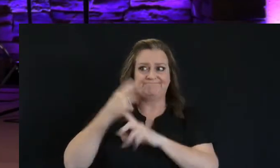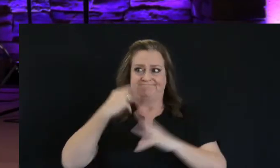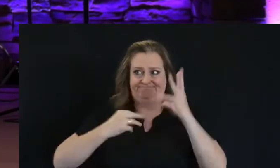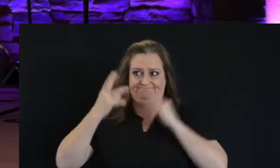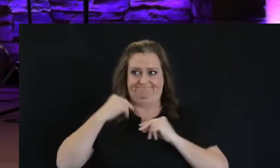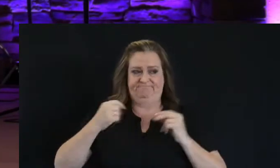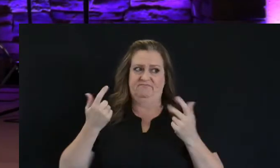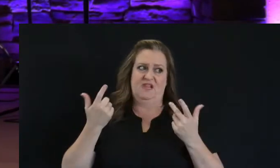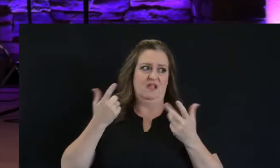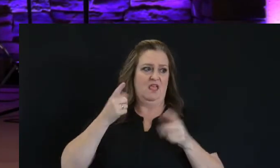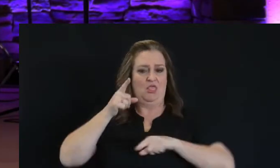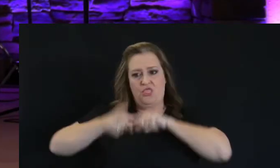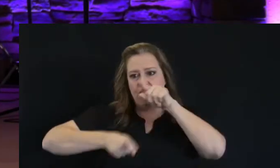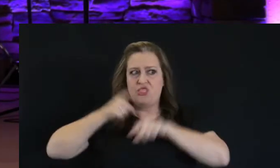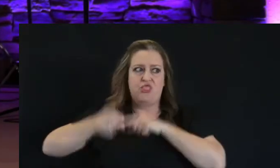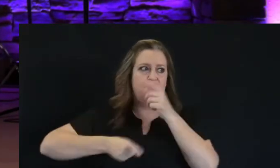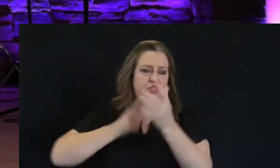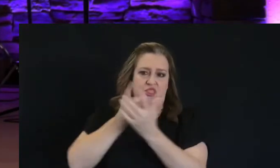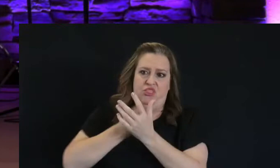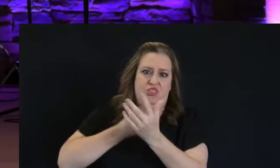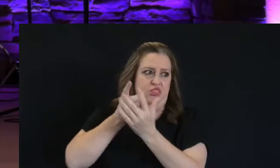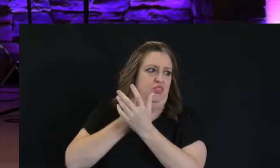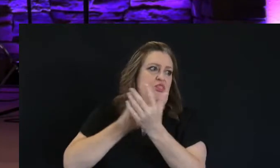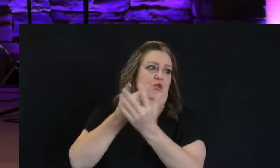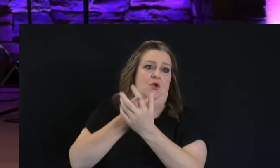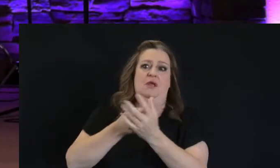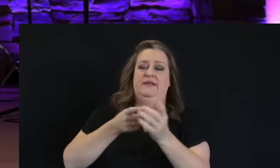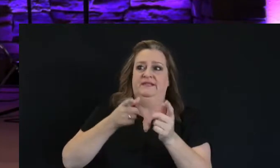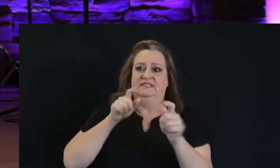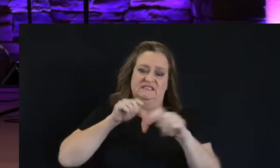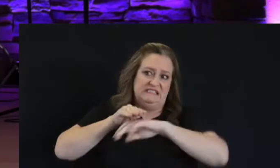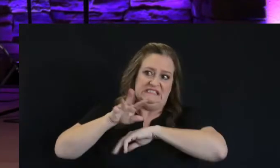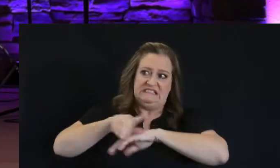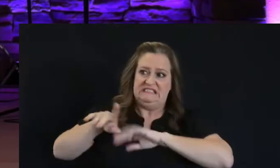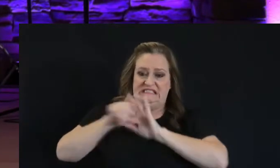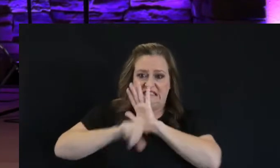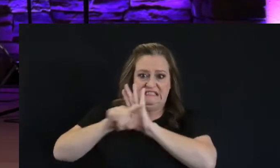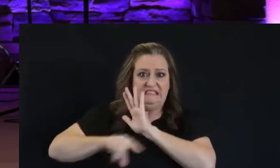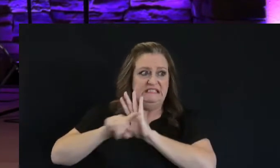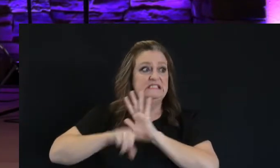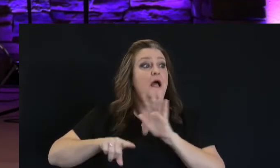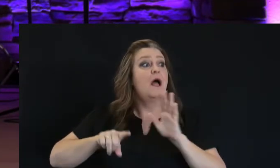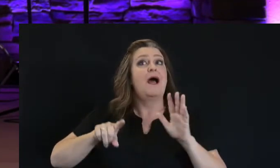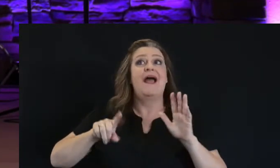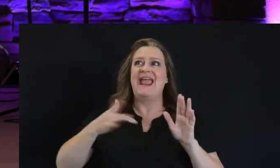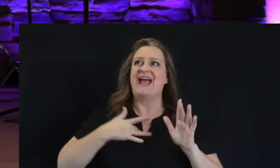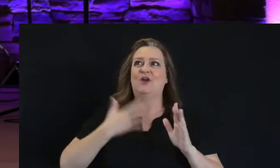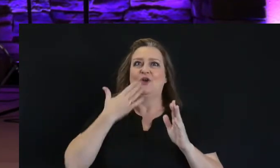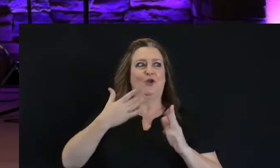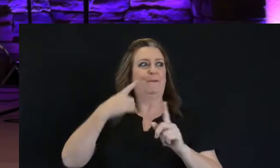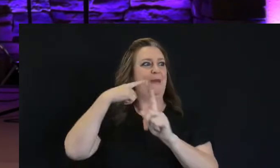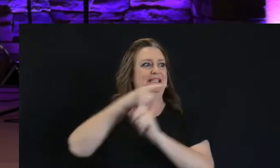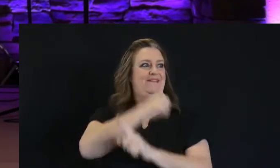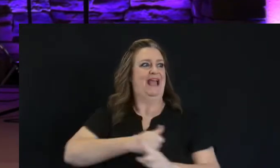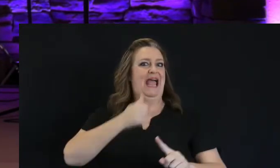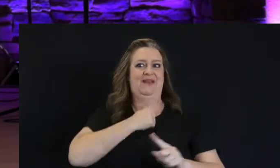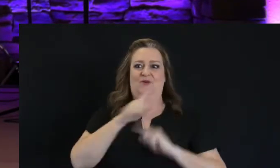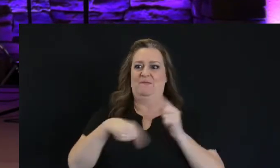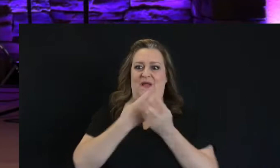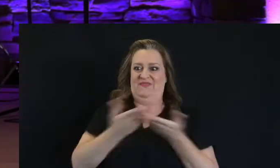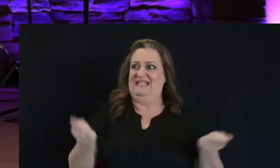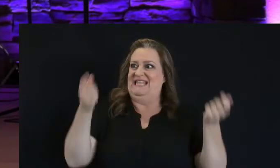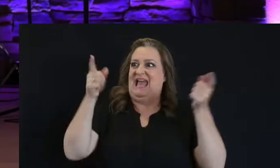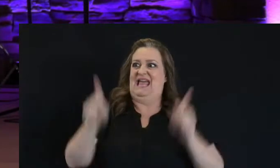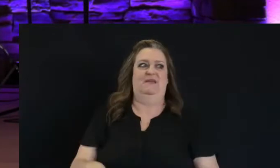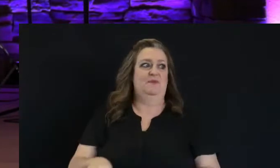experiencing a ton of persecution, positively transformed by good news about things that really mattered. I'm not even kidding. This